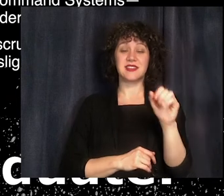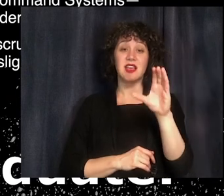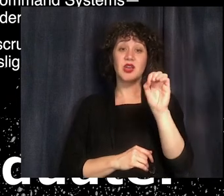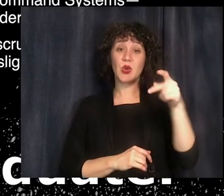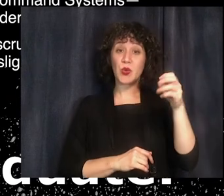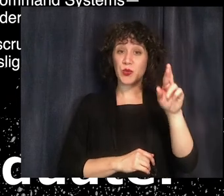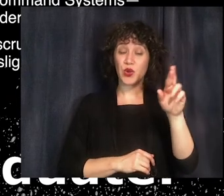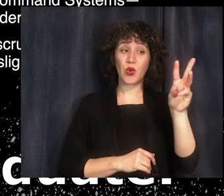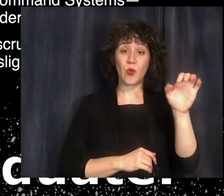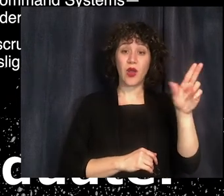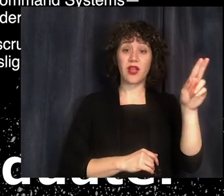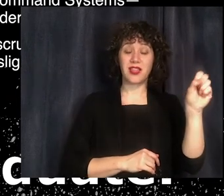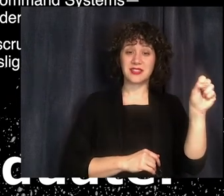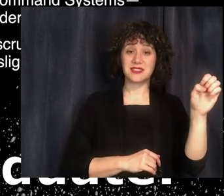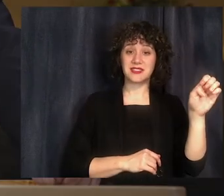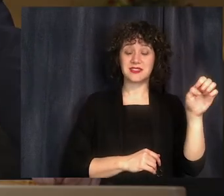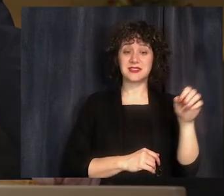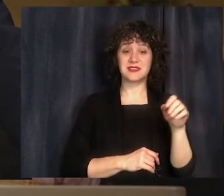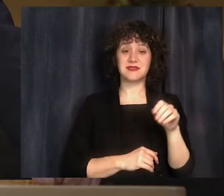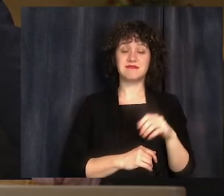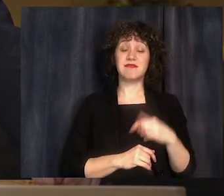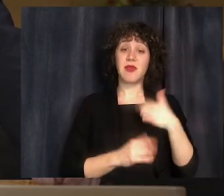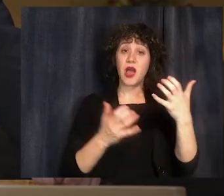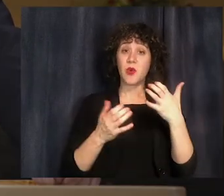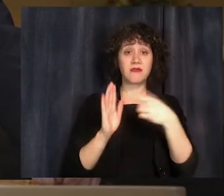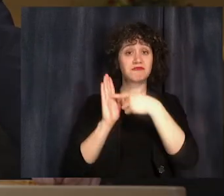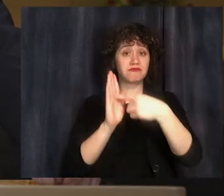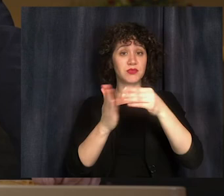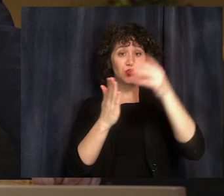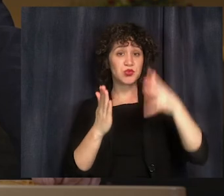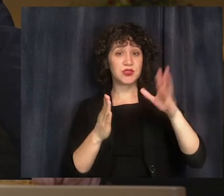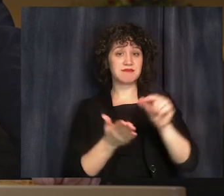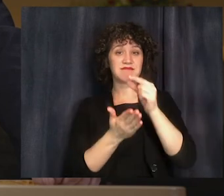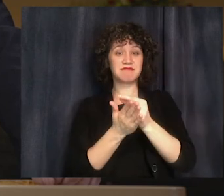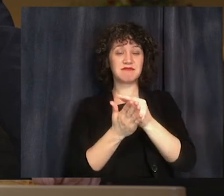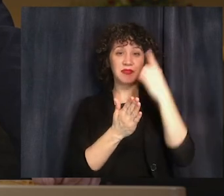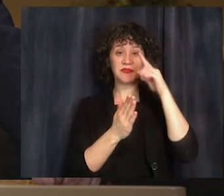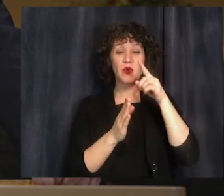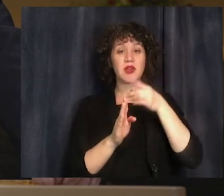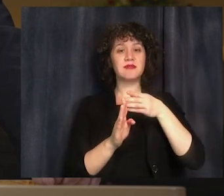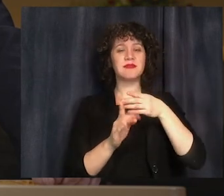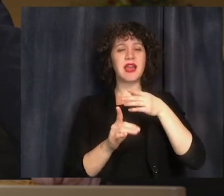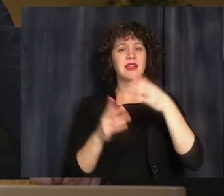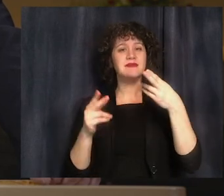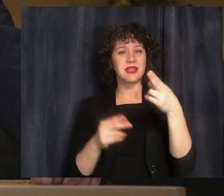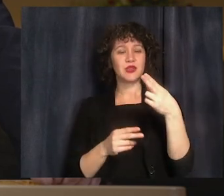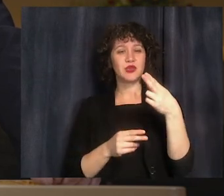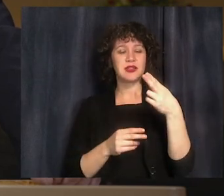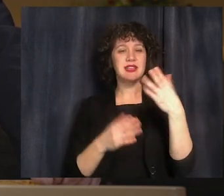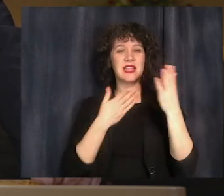Cooper Wallace. I would like to present our students graduating in the Human Services